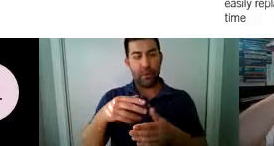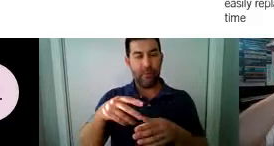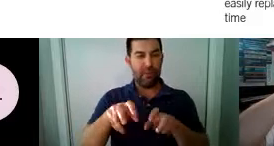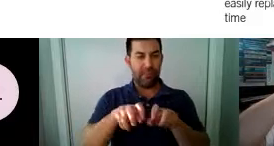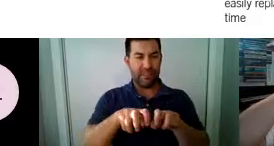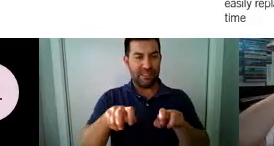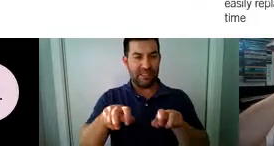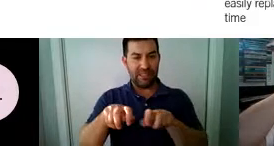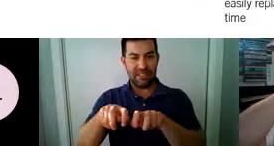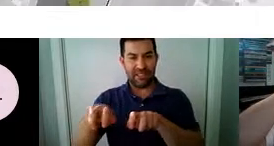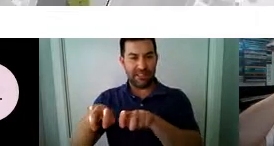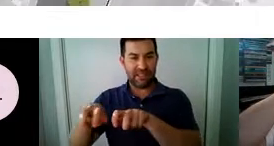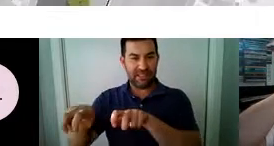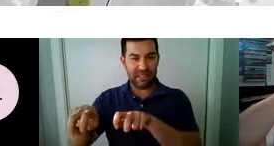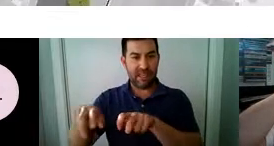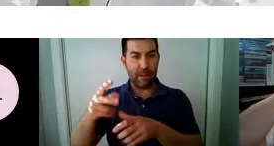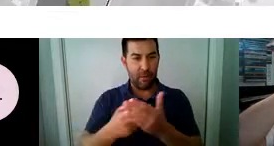platforms.